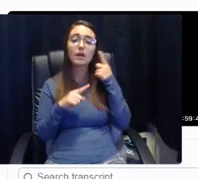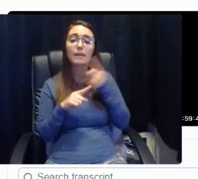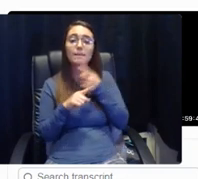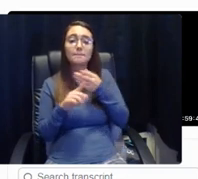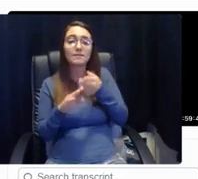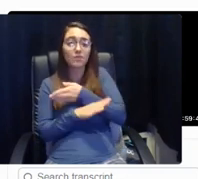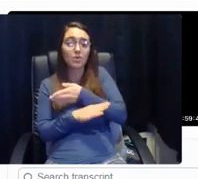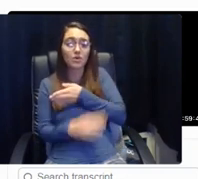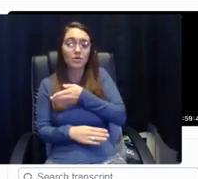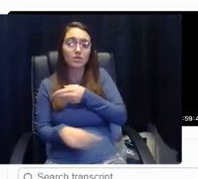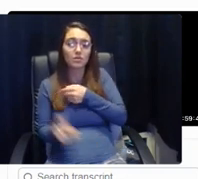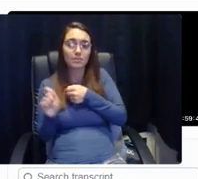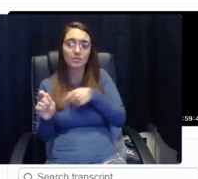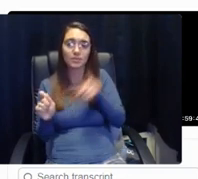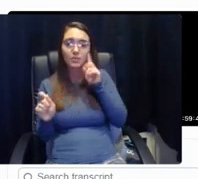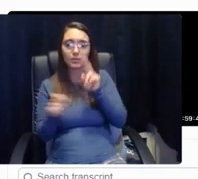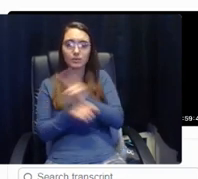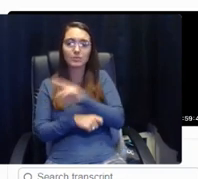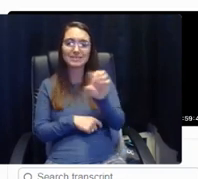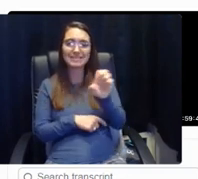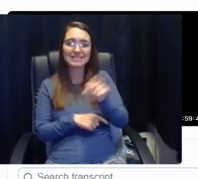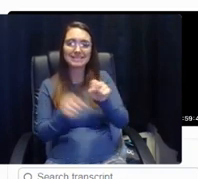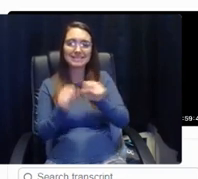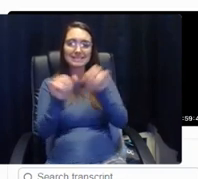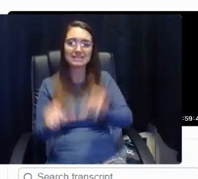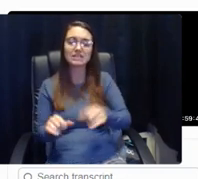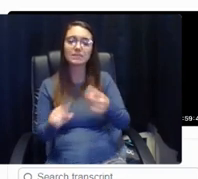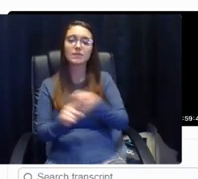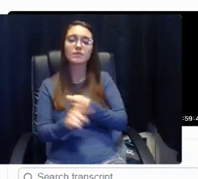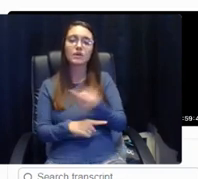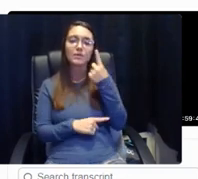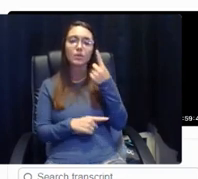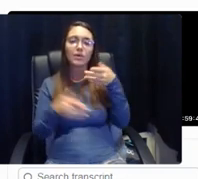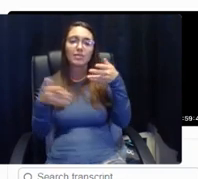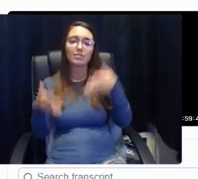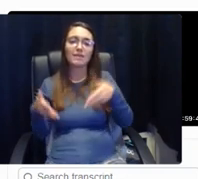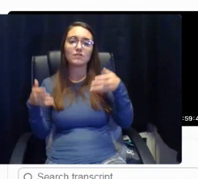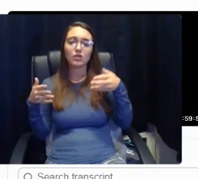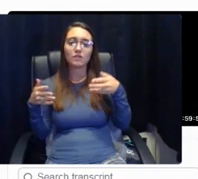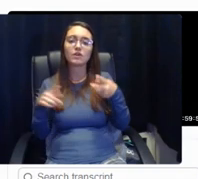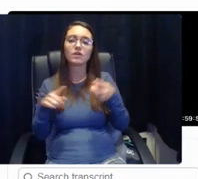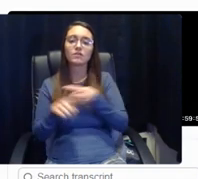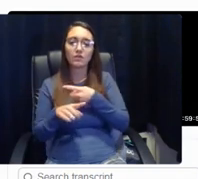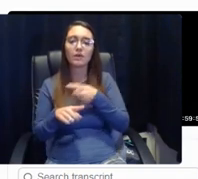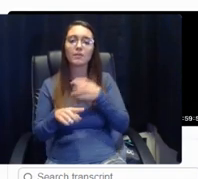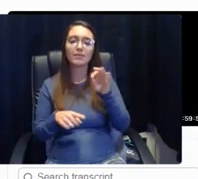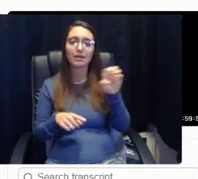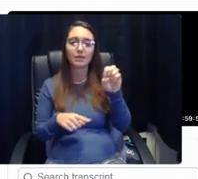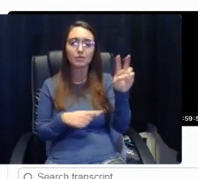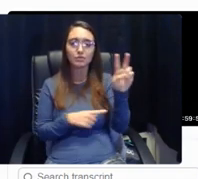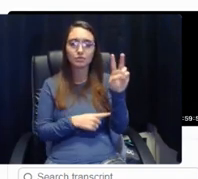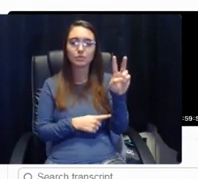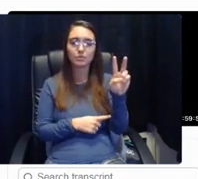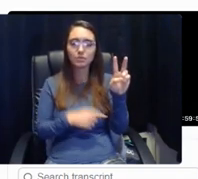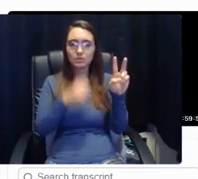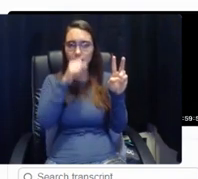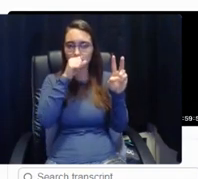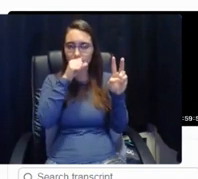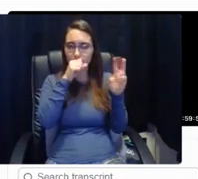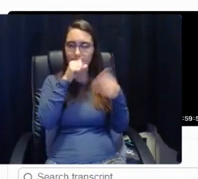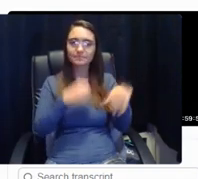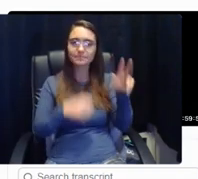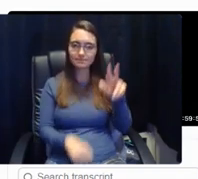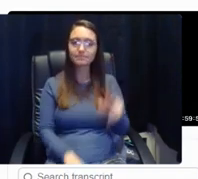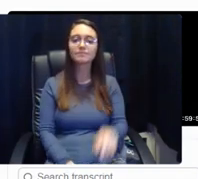we use the E system from the one left over from the iron 2 and